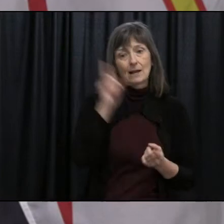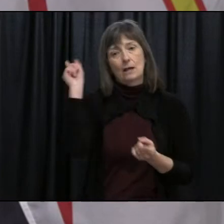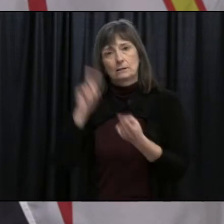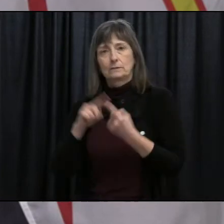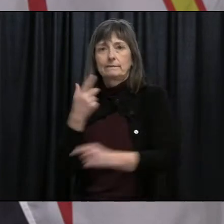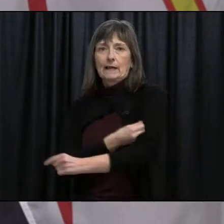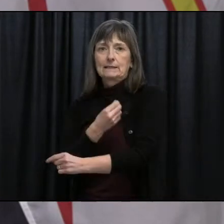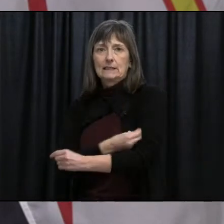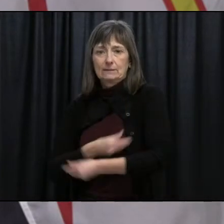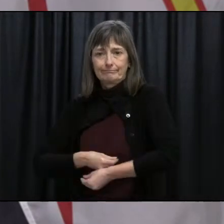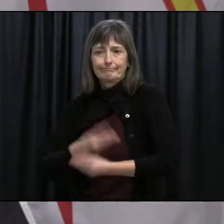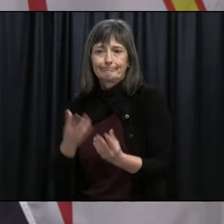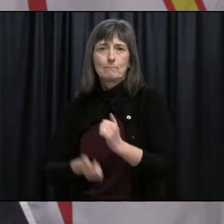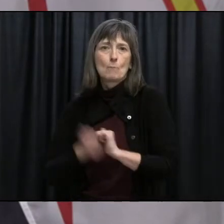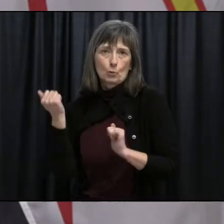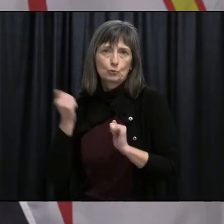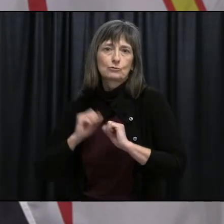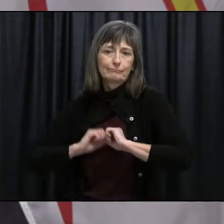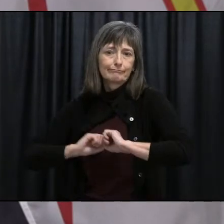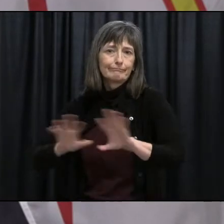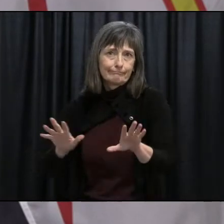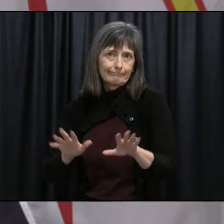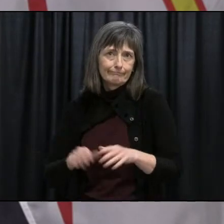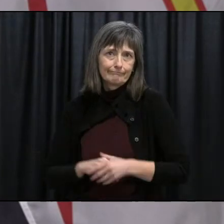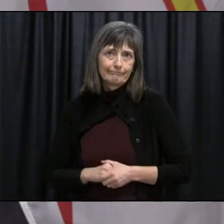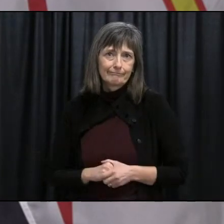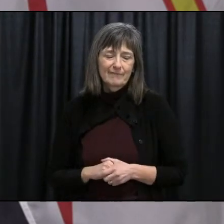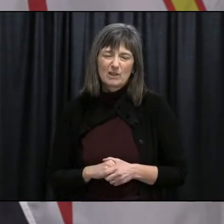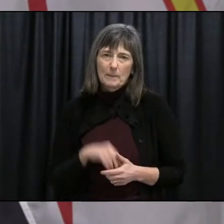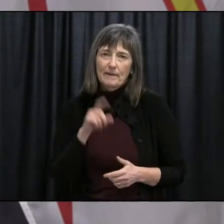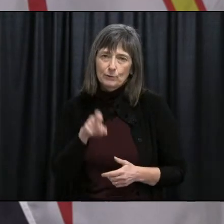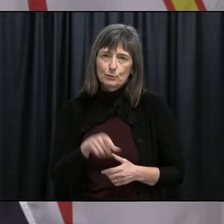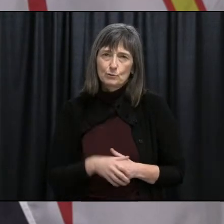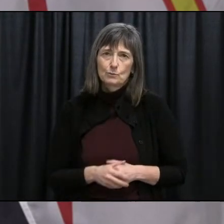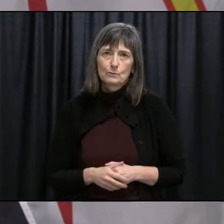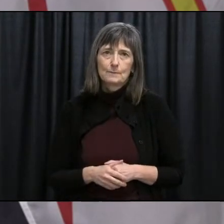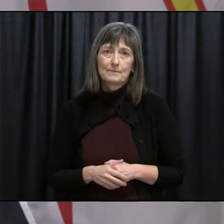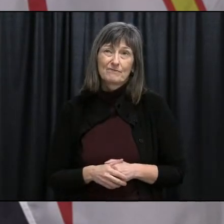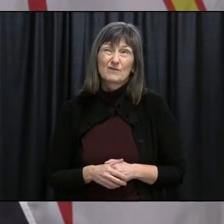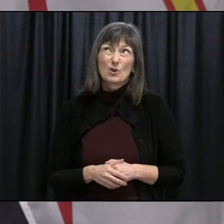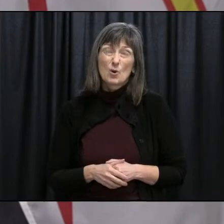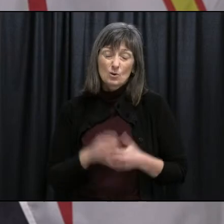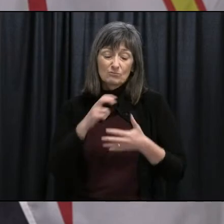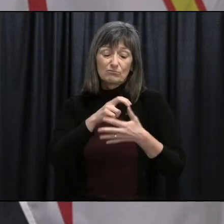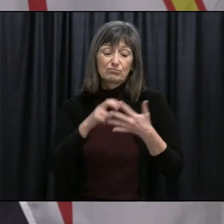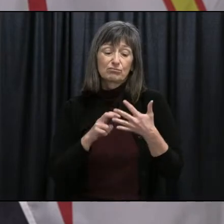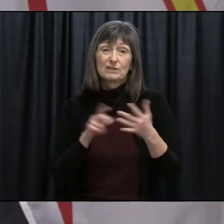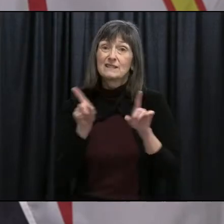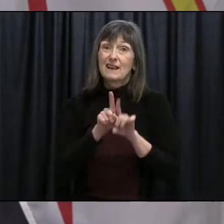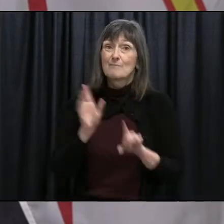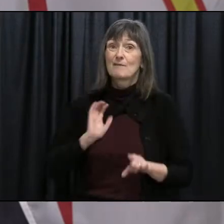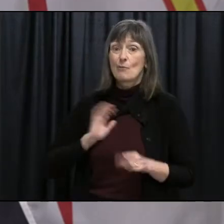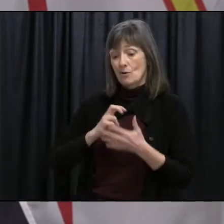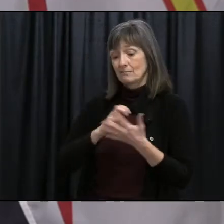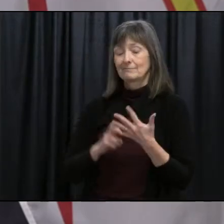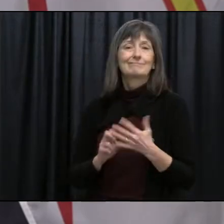possible and to reduce the risks. So it is going to look a little bit different, I think.